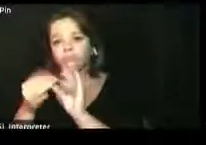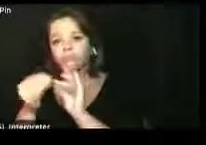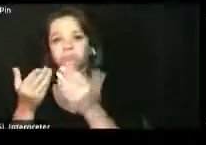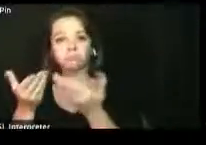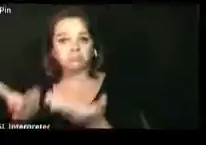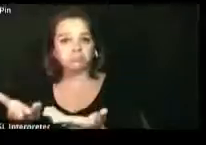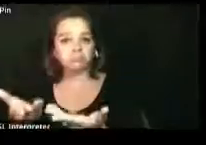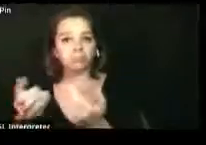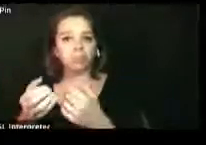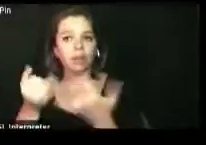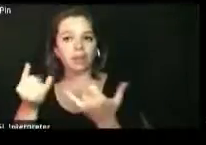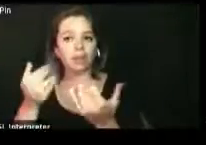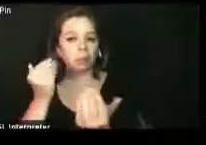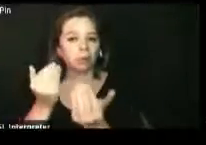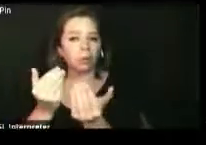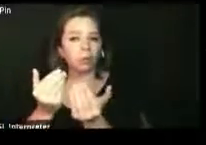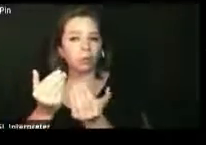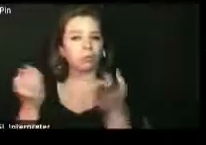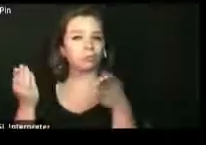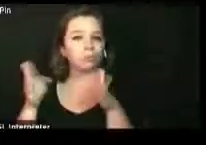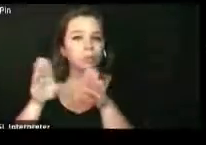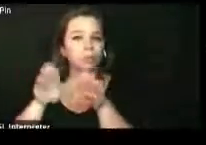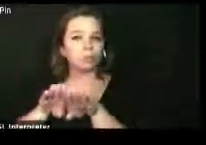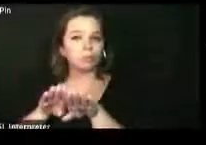as we come to a close?